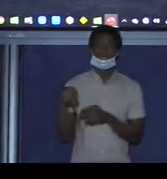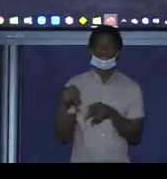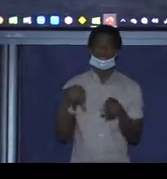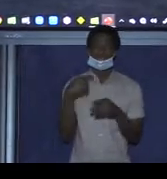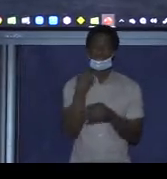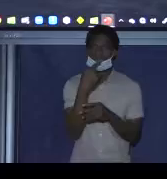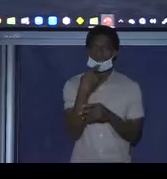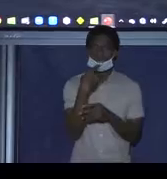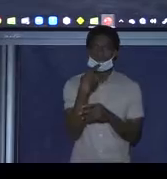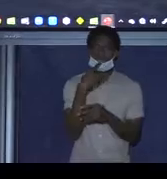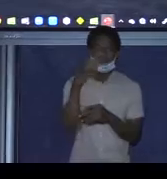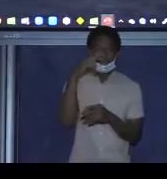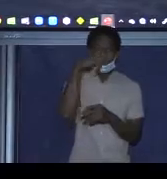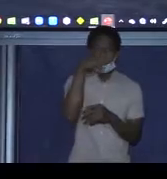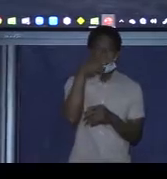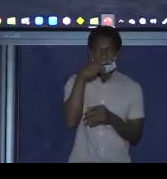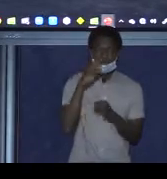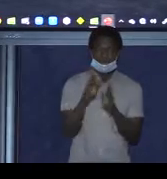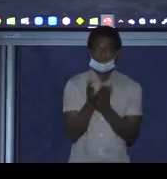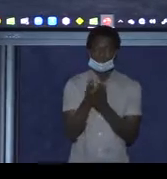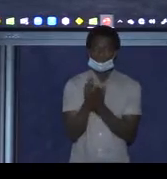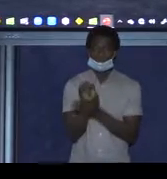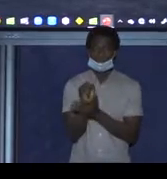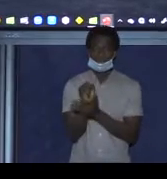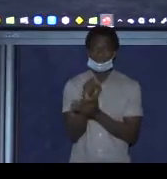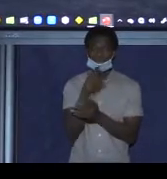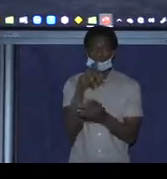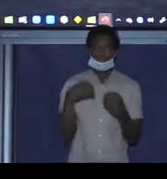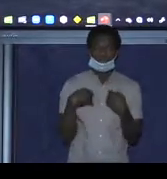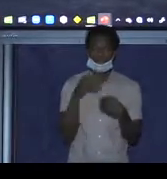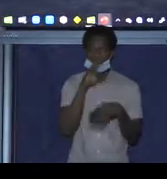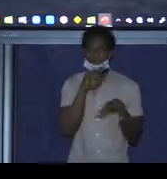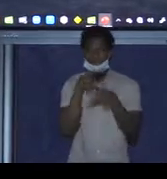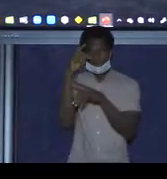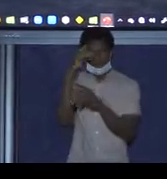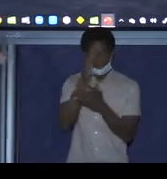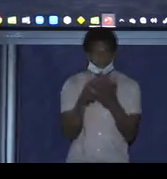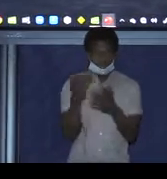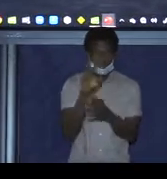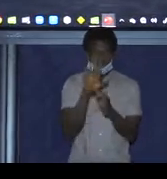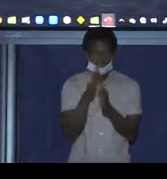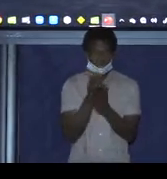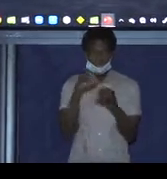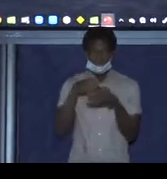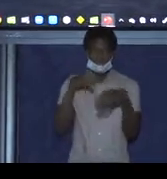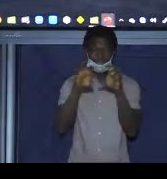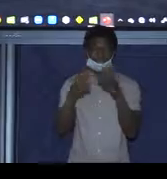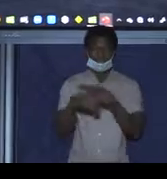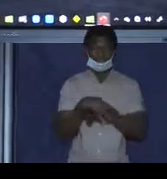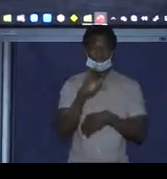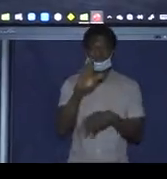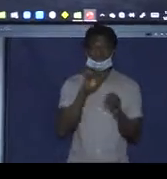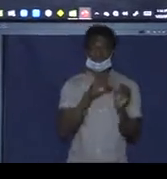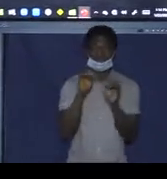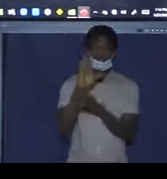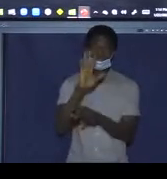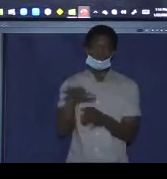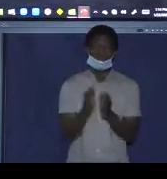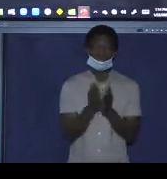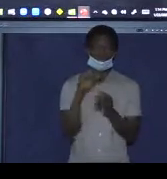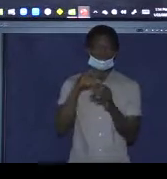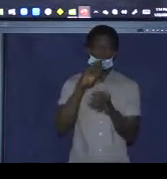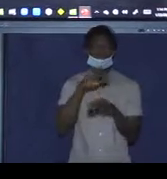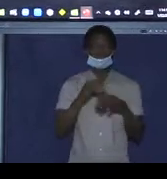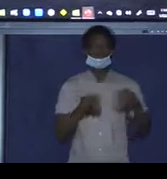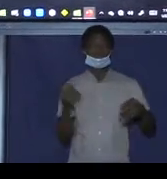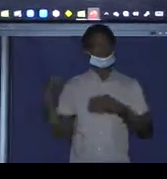A person who steals books. You've been looking for some of your books in the classroom. You put your books inside your bag or